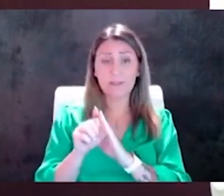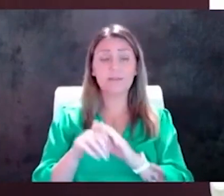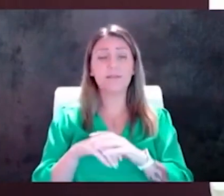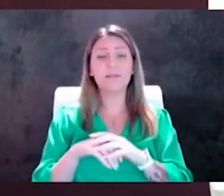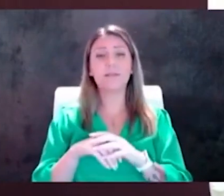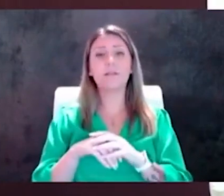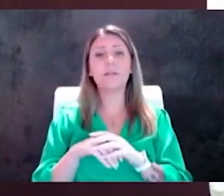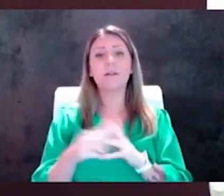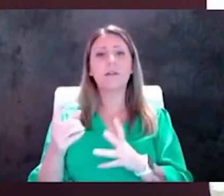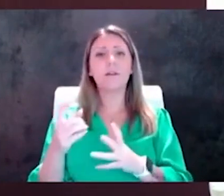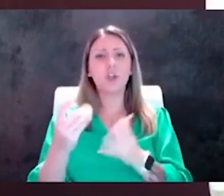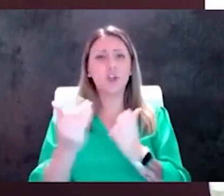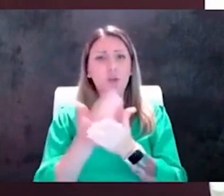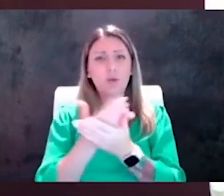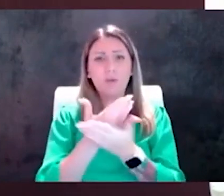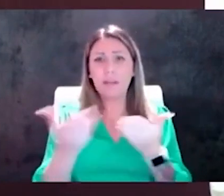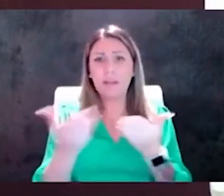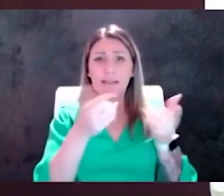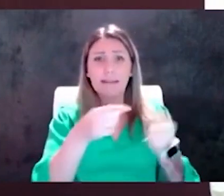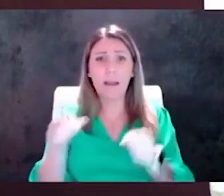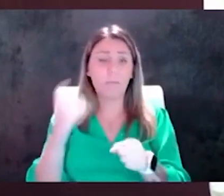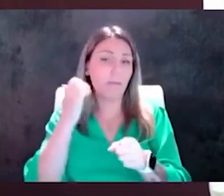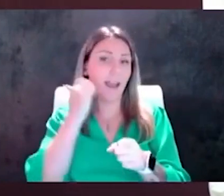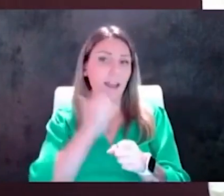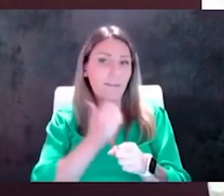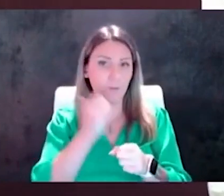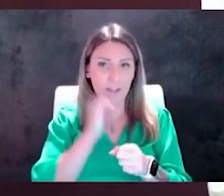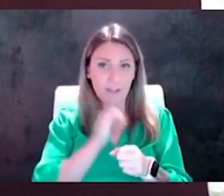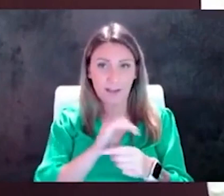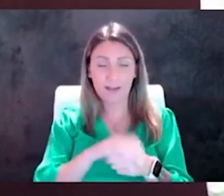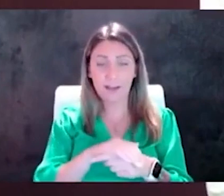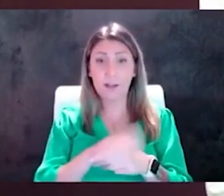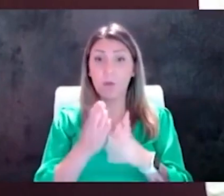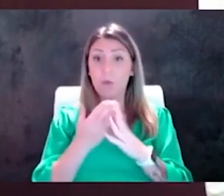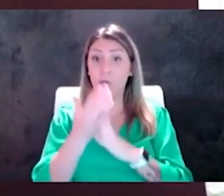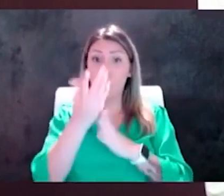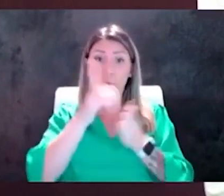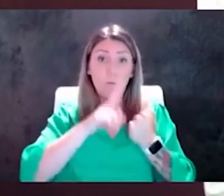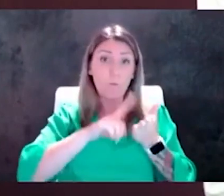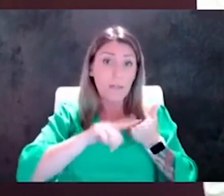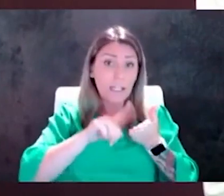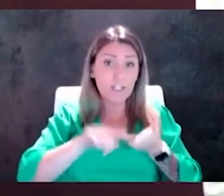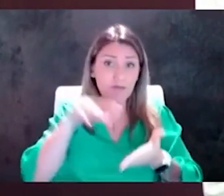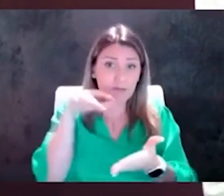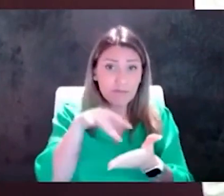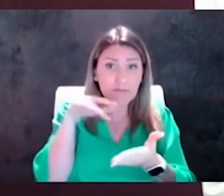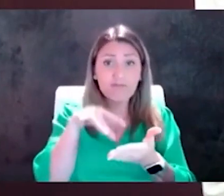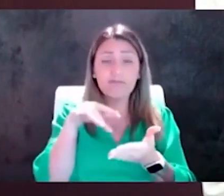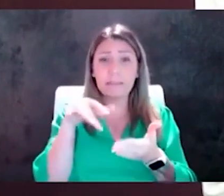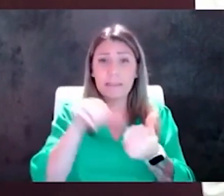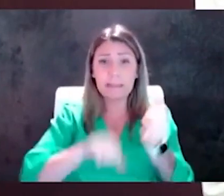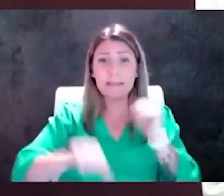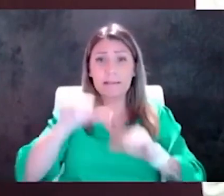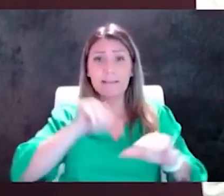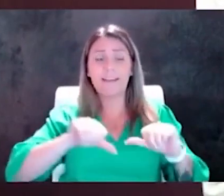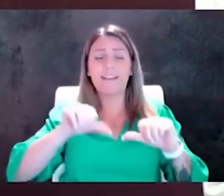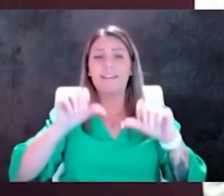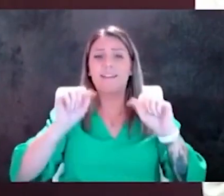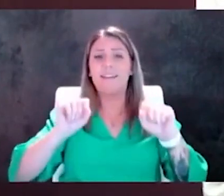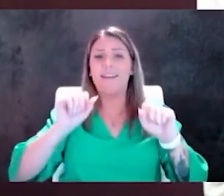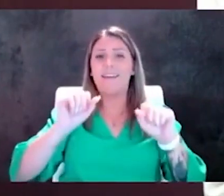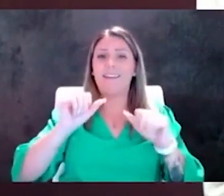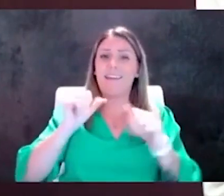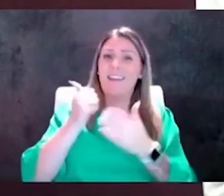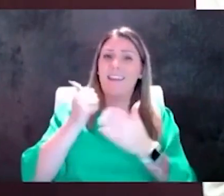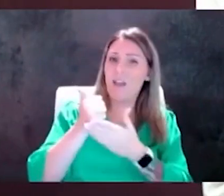things happening every day, and that through research and science, we can help bring hope.